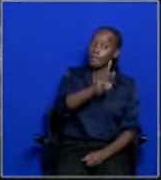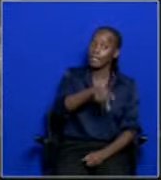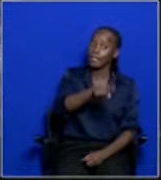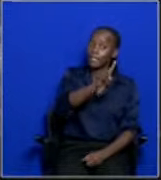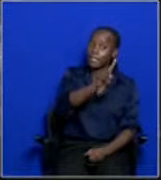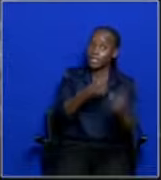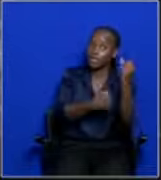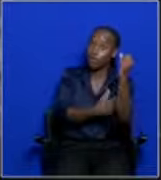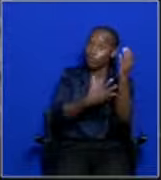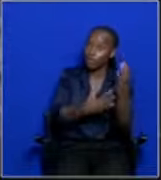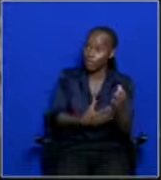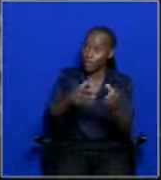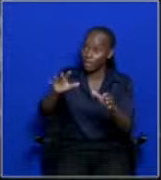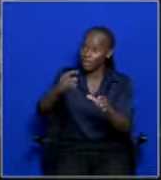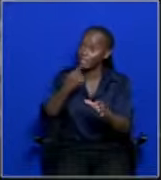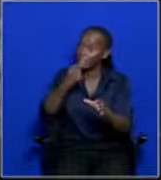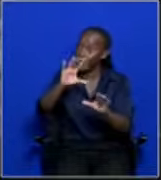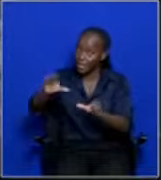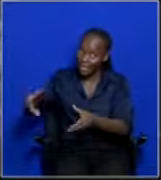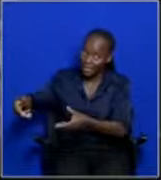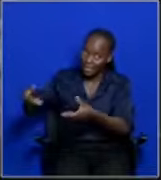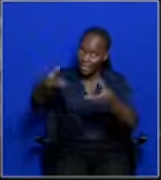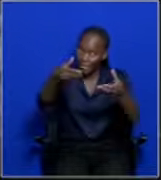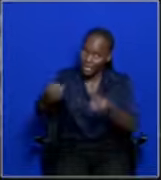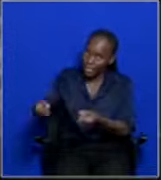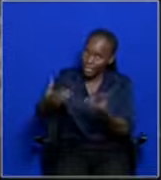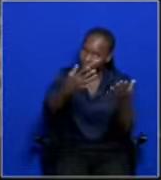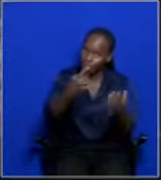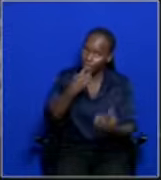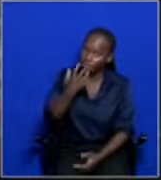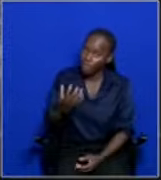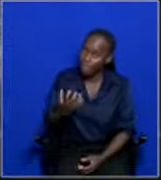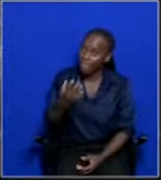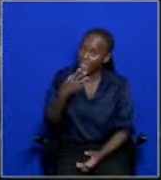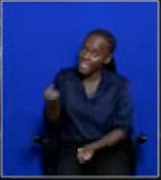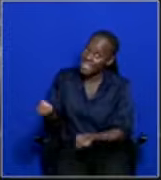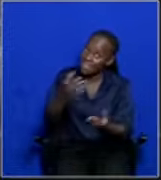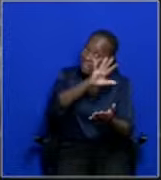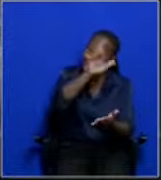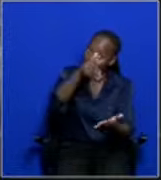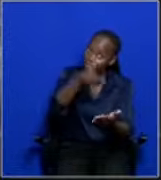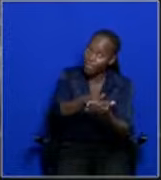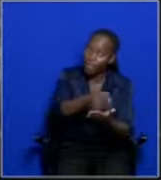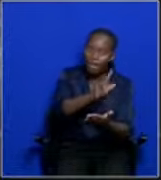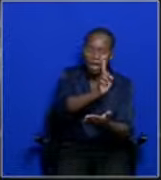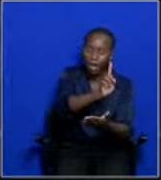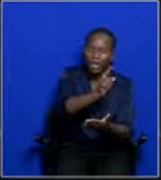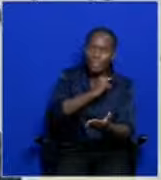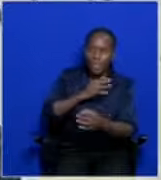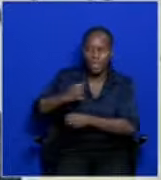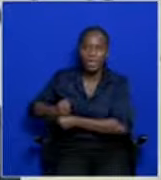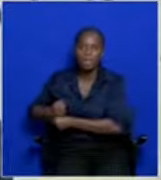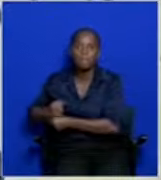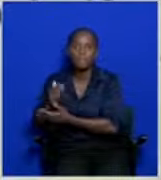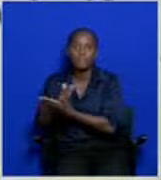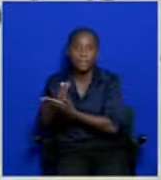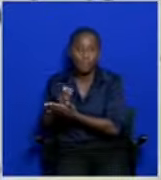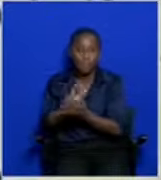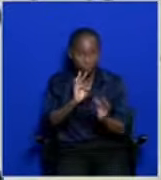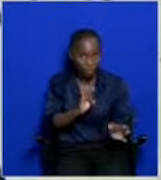officer, they did not hand all of them because some of them were still with Mackenzie. Yes.